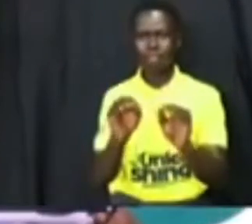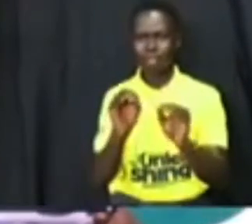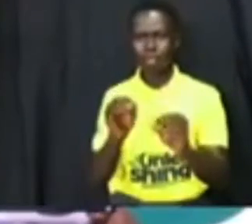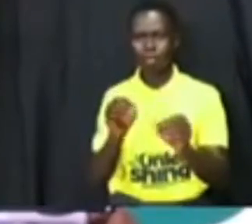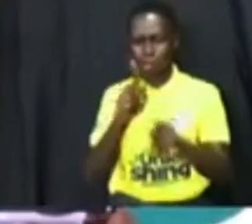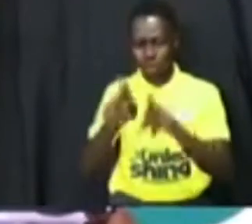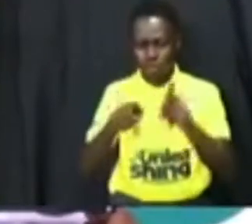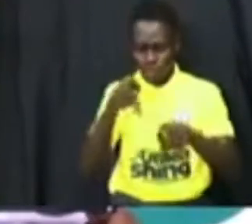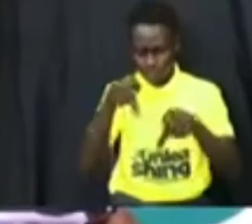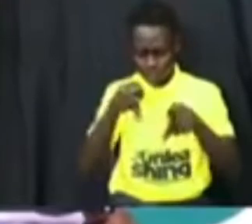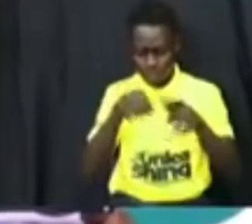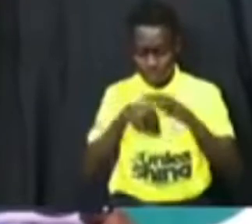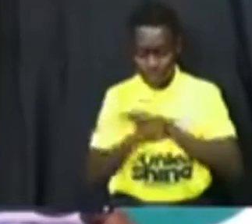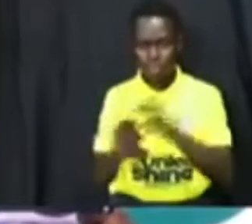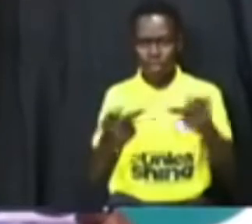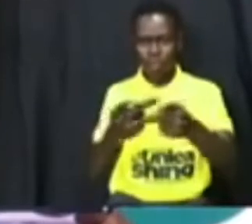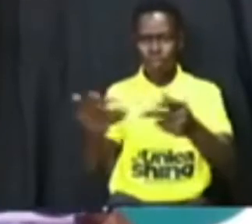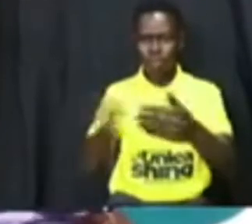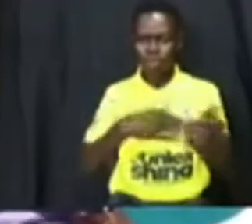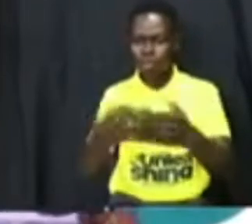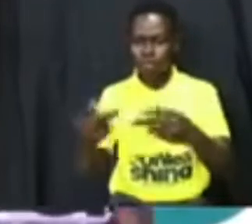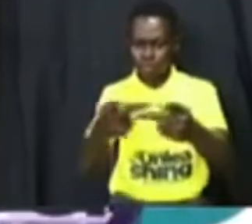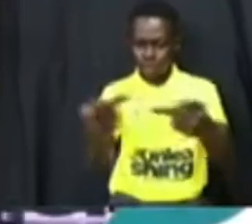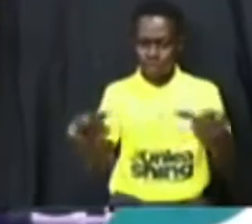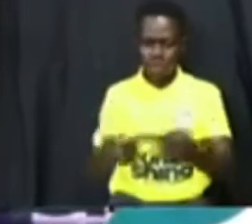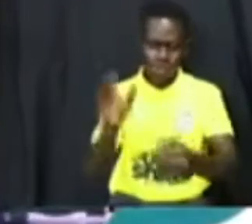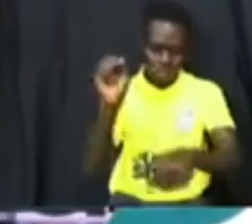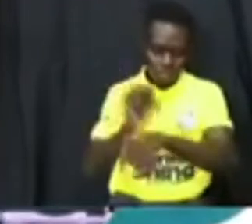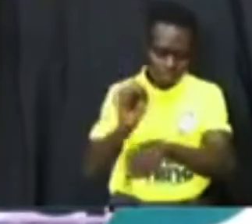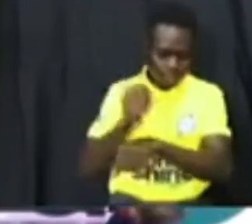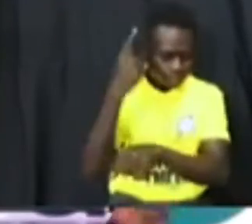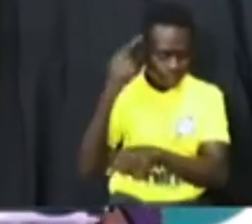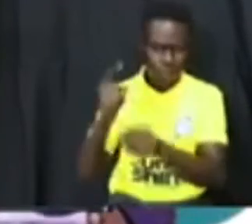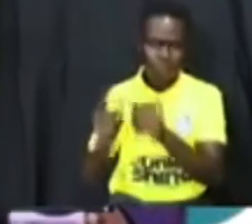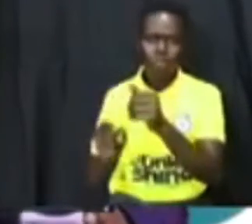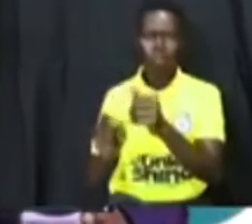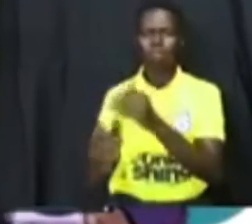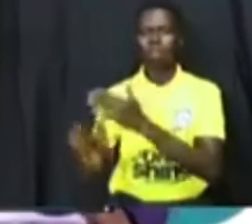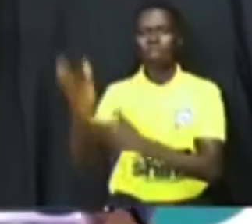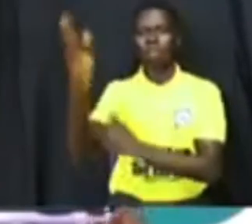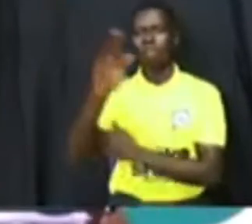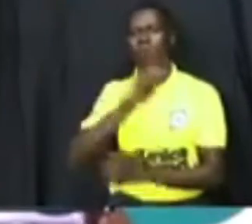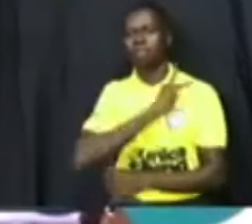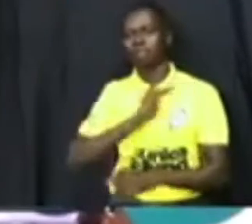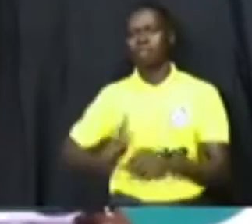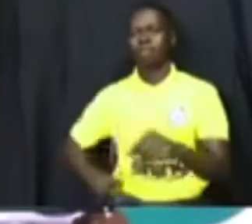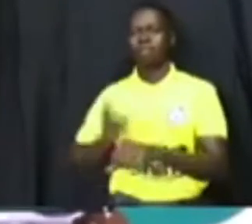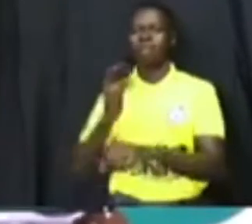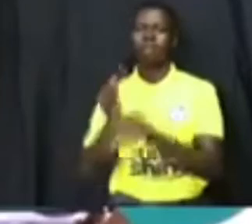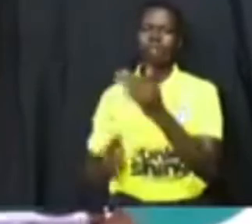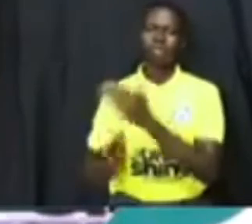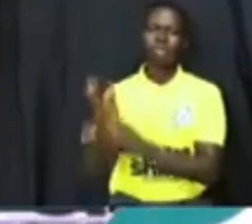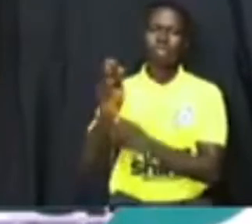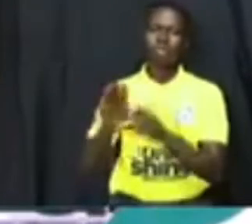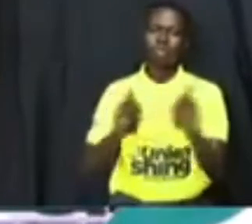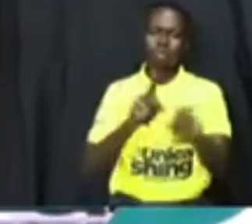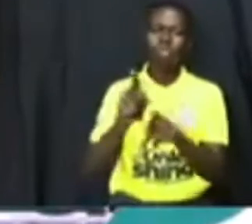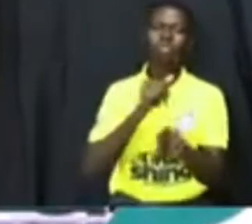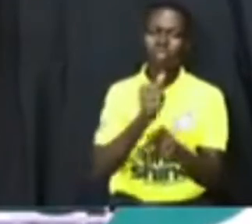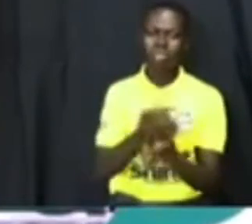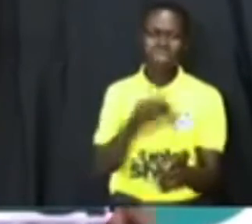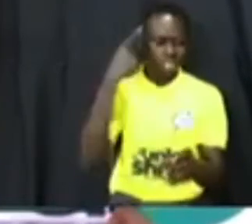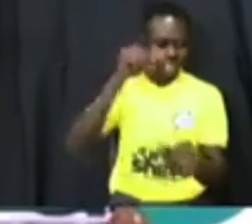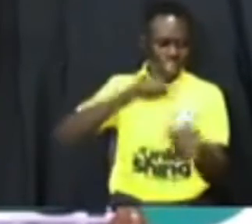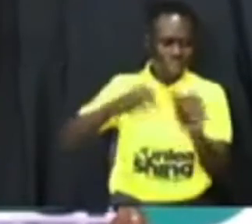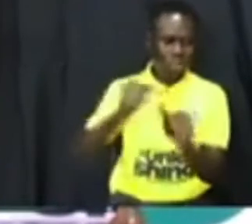gutters. To work for the kingdom. Mm. And for God. People who will not care. Ah.